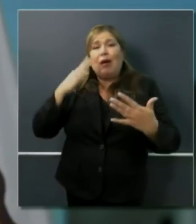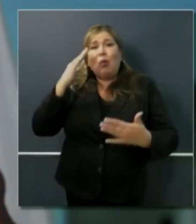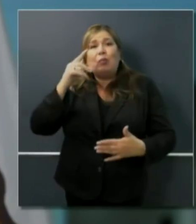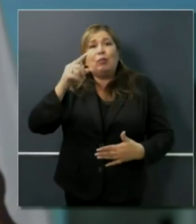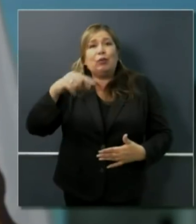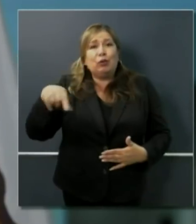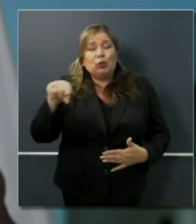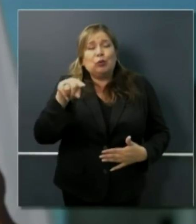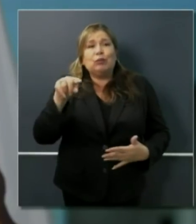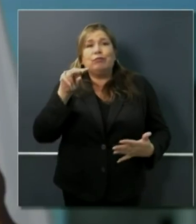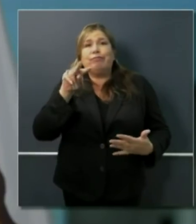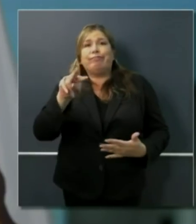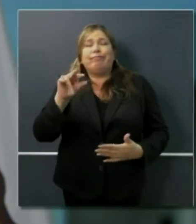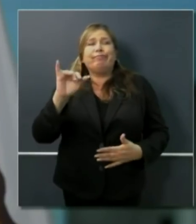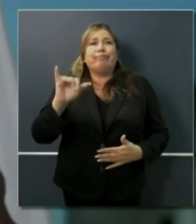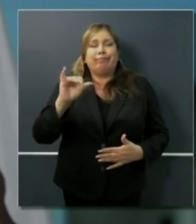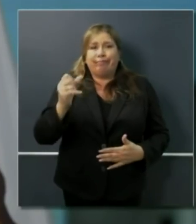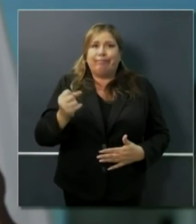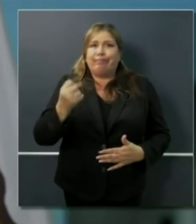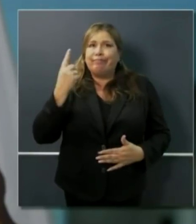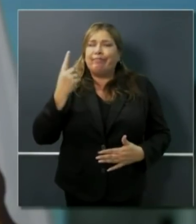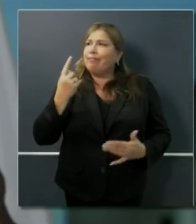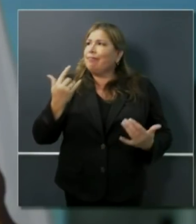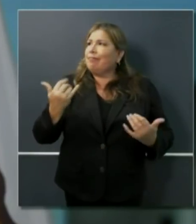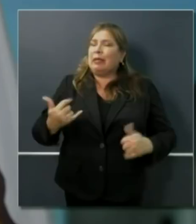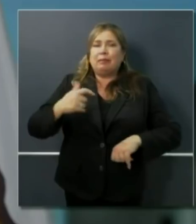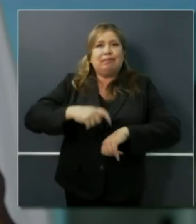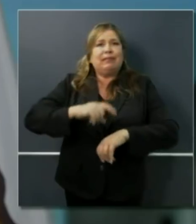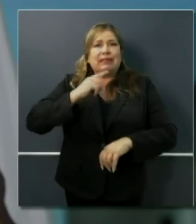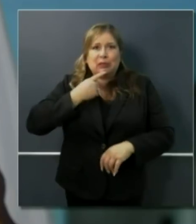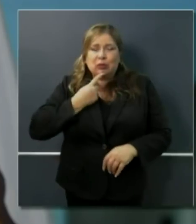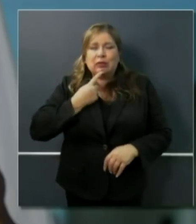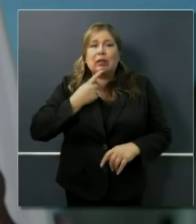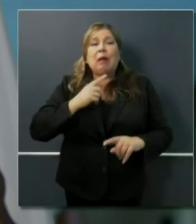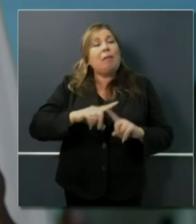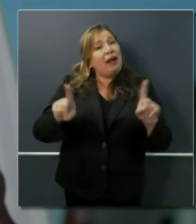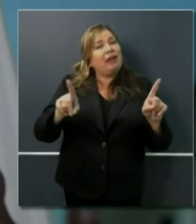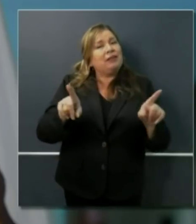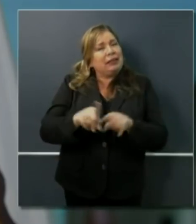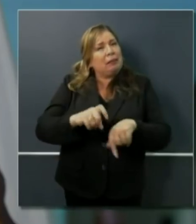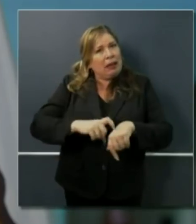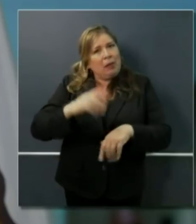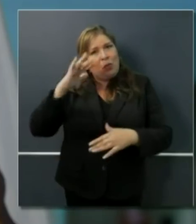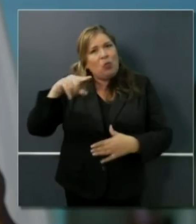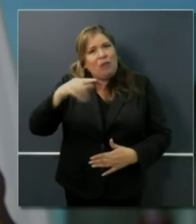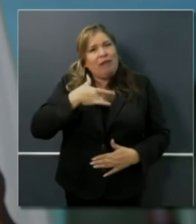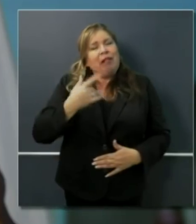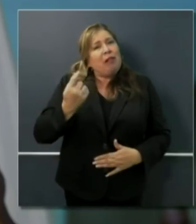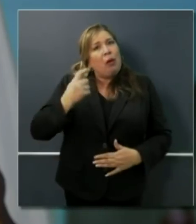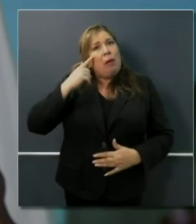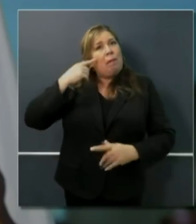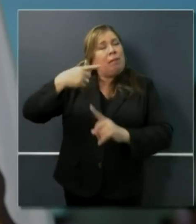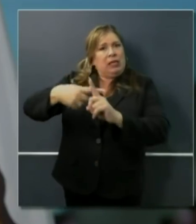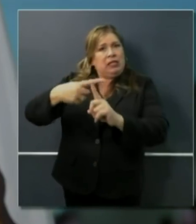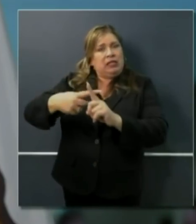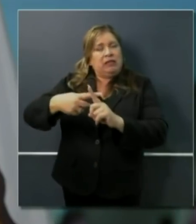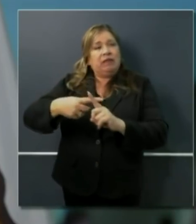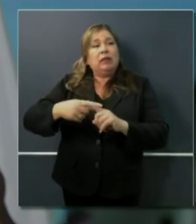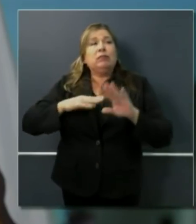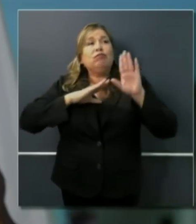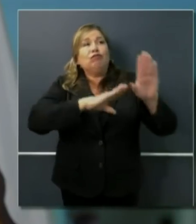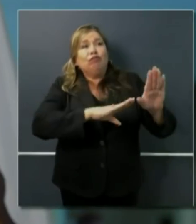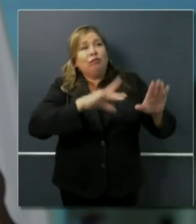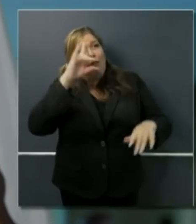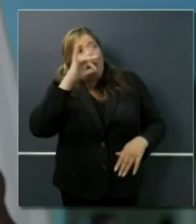by the reality of the moment, but also left with a little optimism that this is not a permanent state and there is some